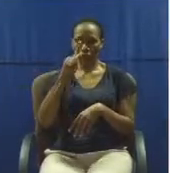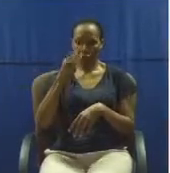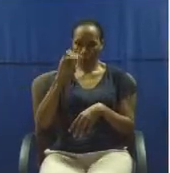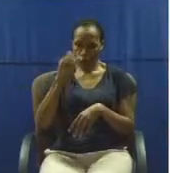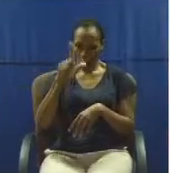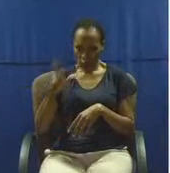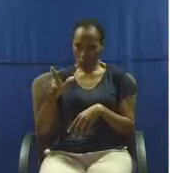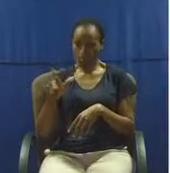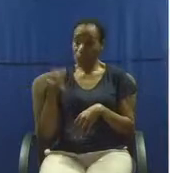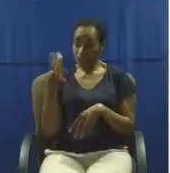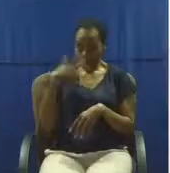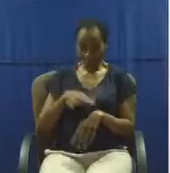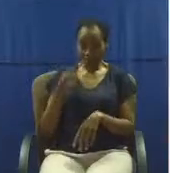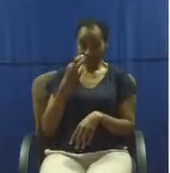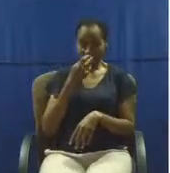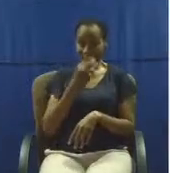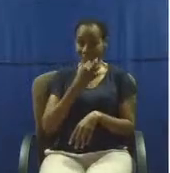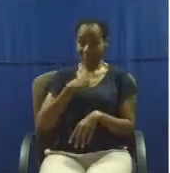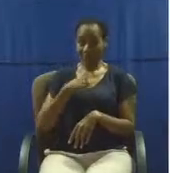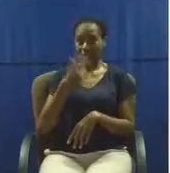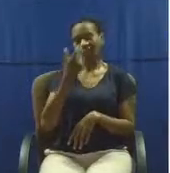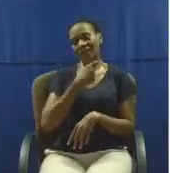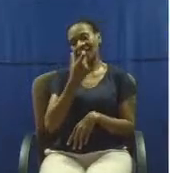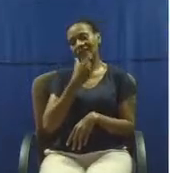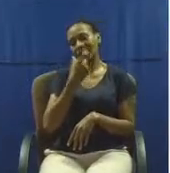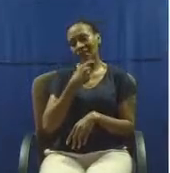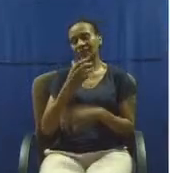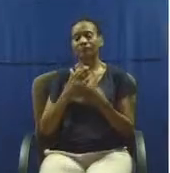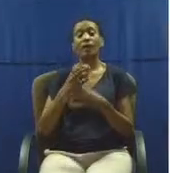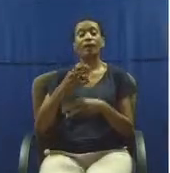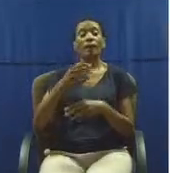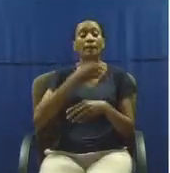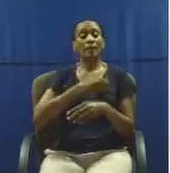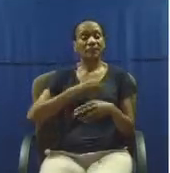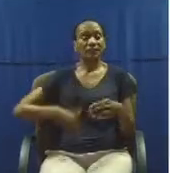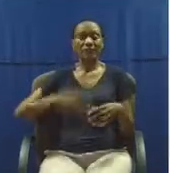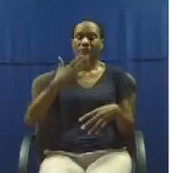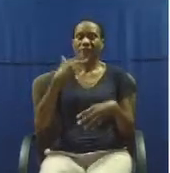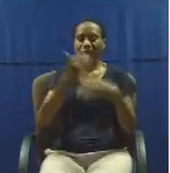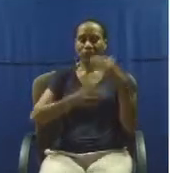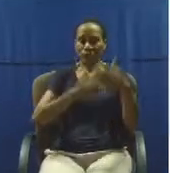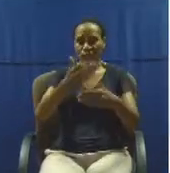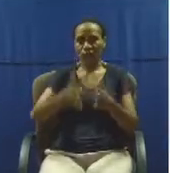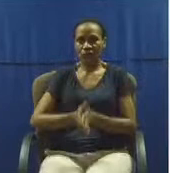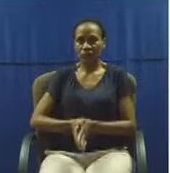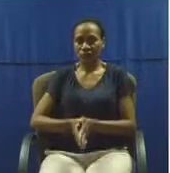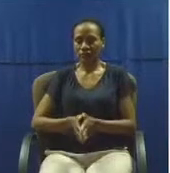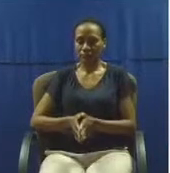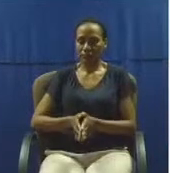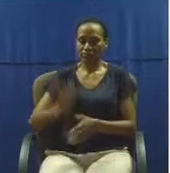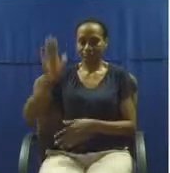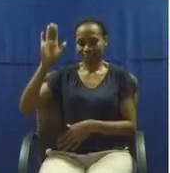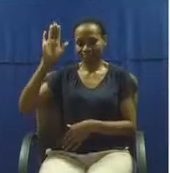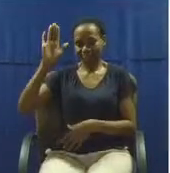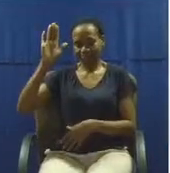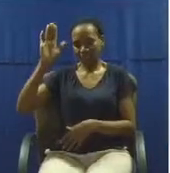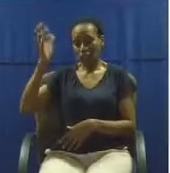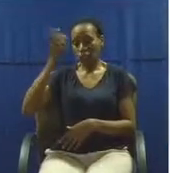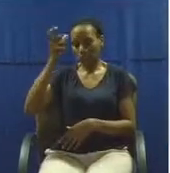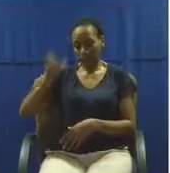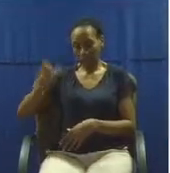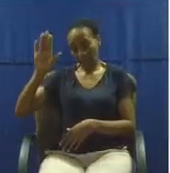Mr. President, you may proceed. Honourable Speaker, Honourable